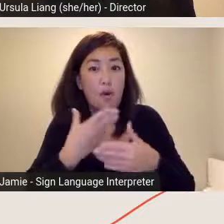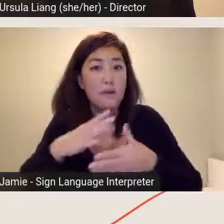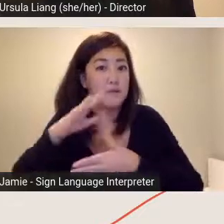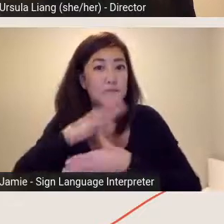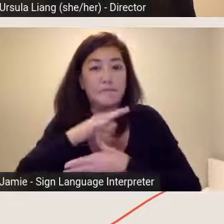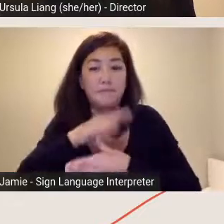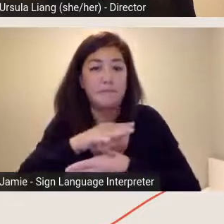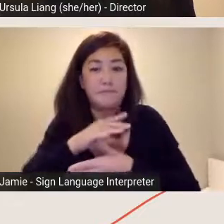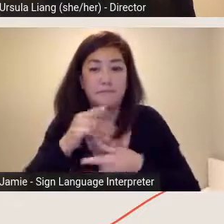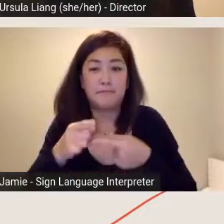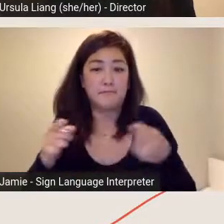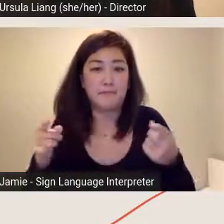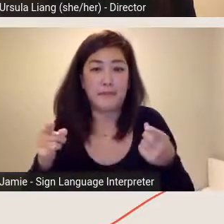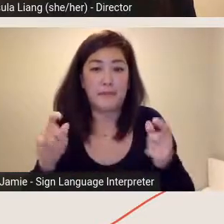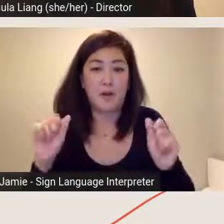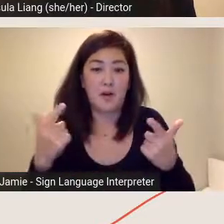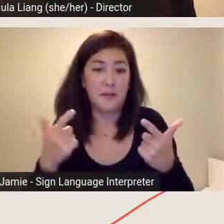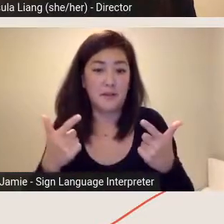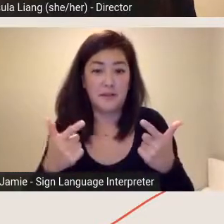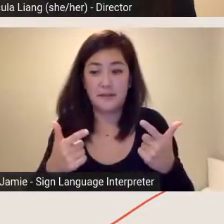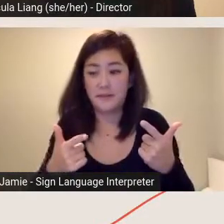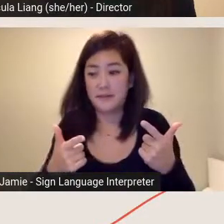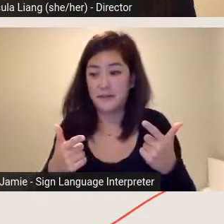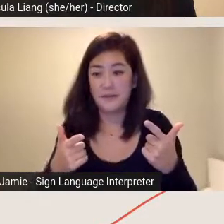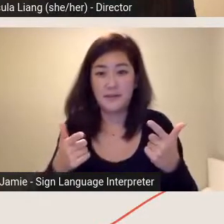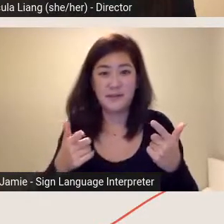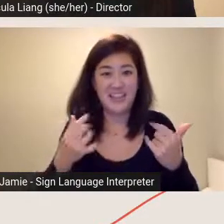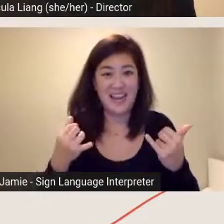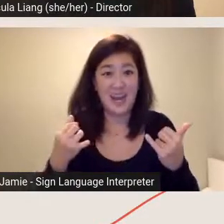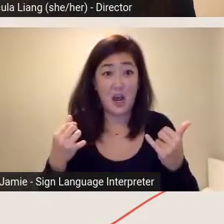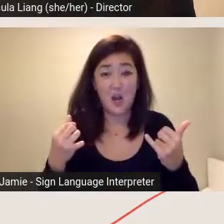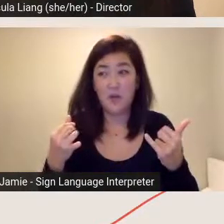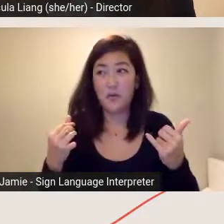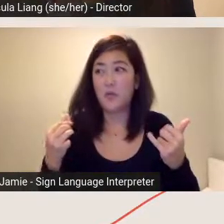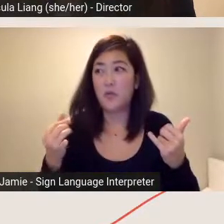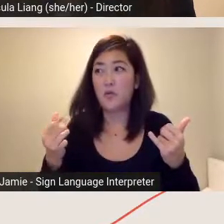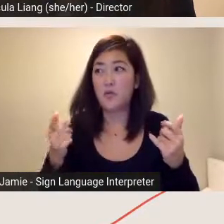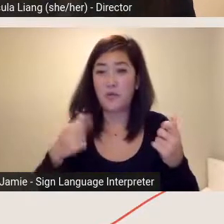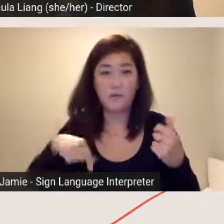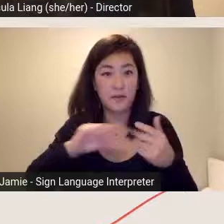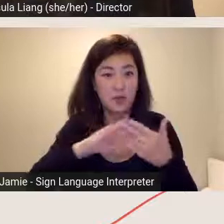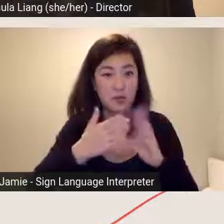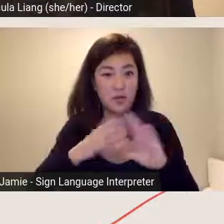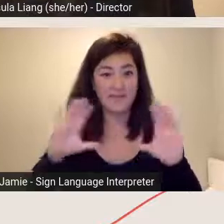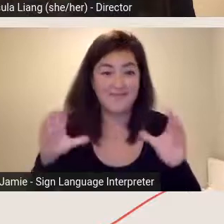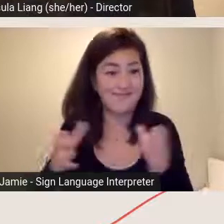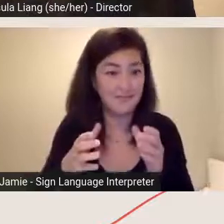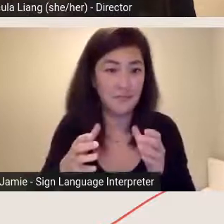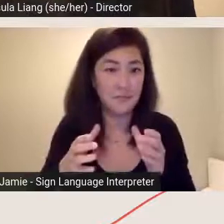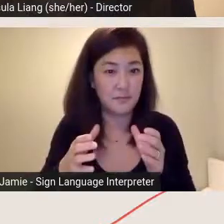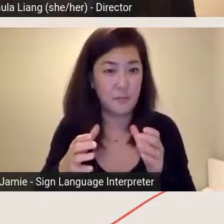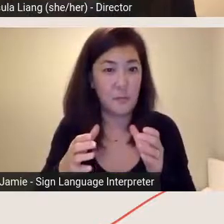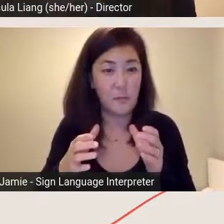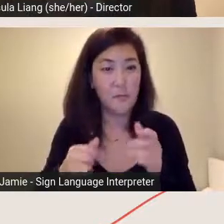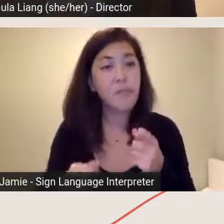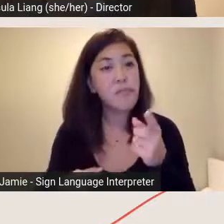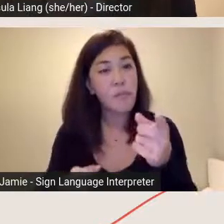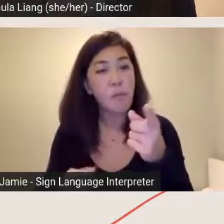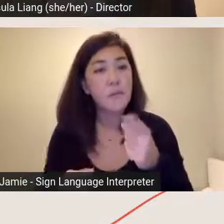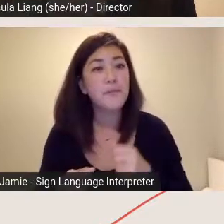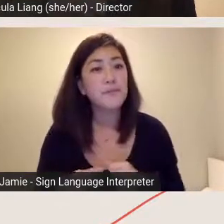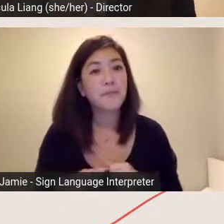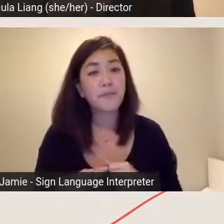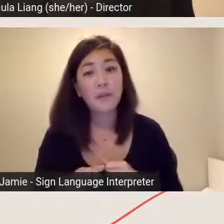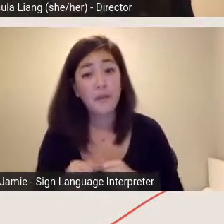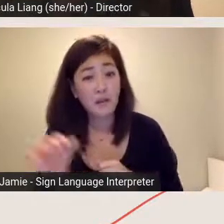huge gulf for us to be able to come together and organize. I mean, one thing that I wanted to say is that a lot of these